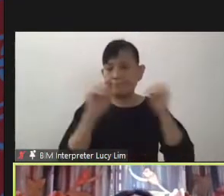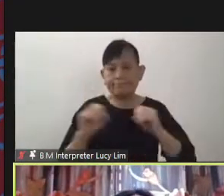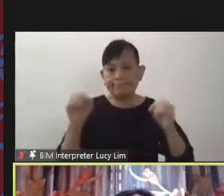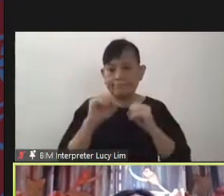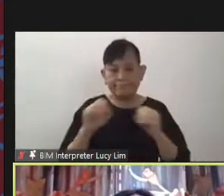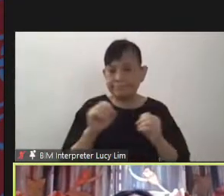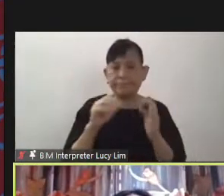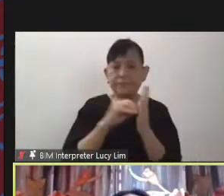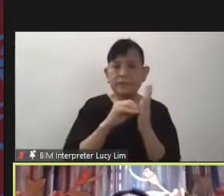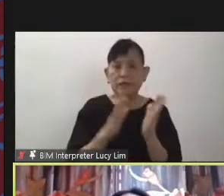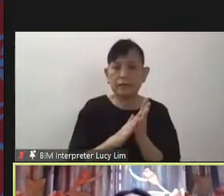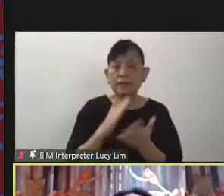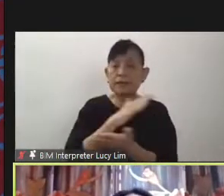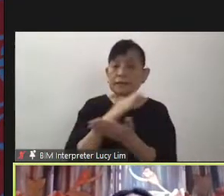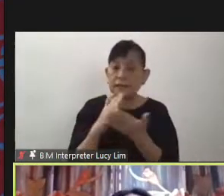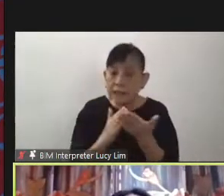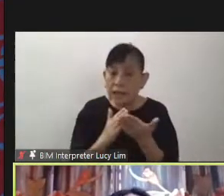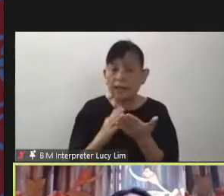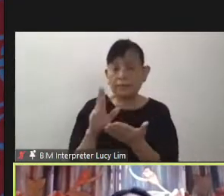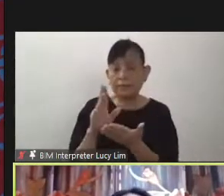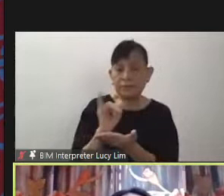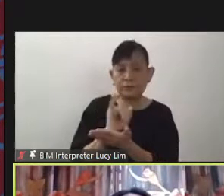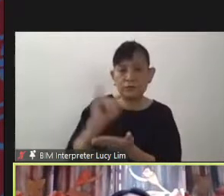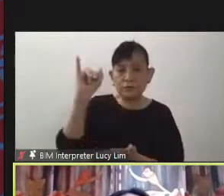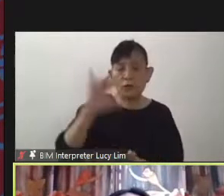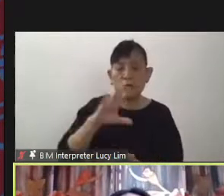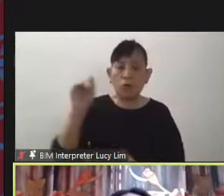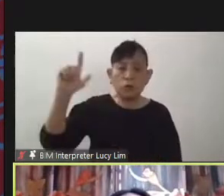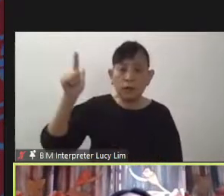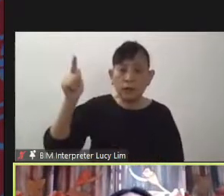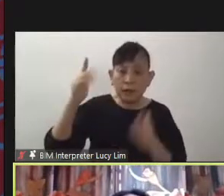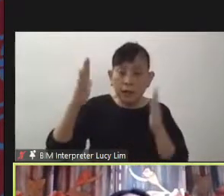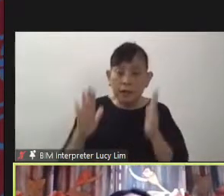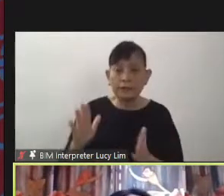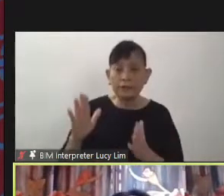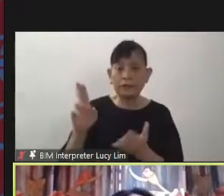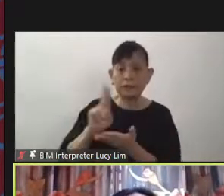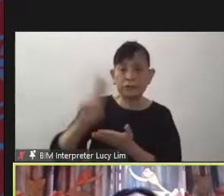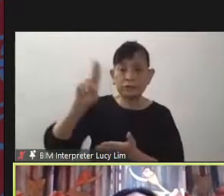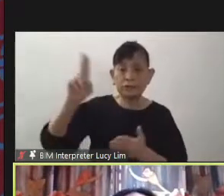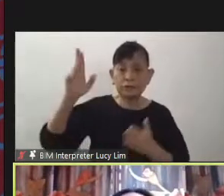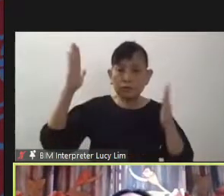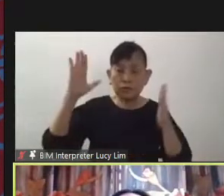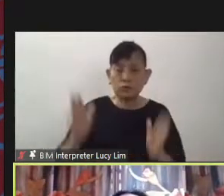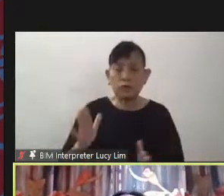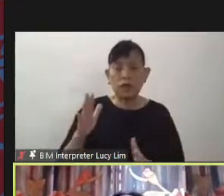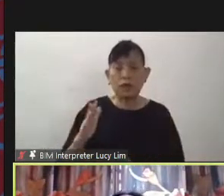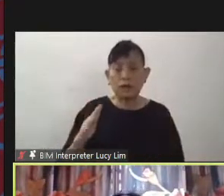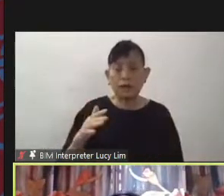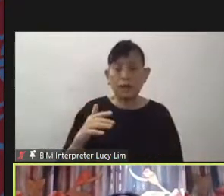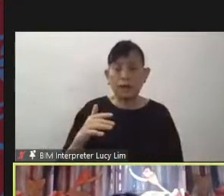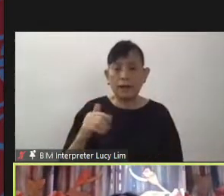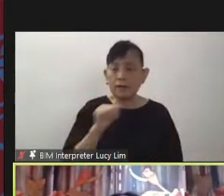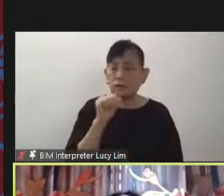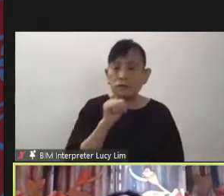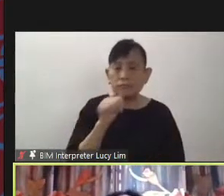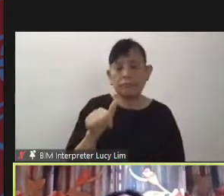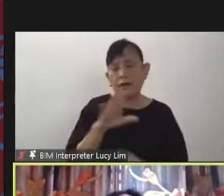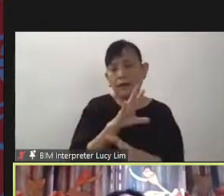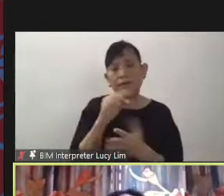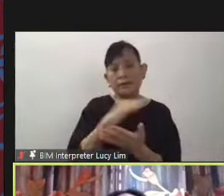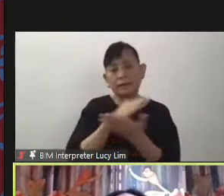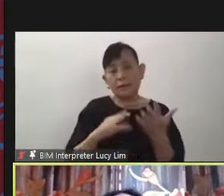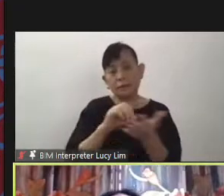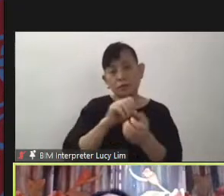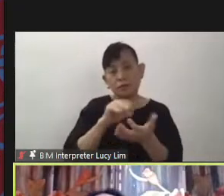by the institution. Sometimes, you know, the professors or the lecturers are just set free, nothing actually happens to them, and an unsafe environment for